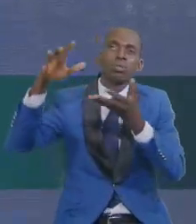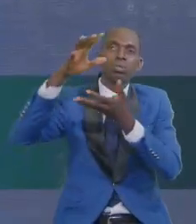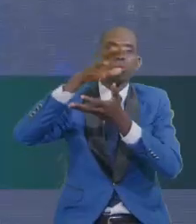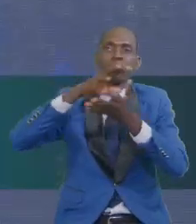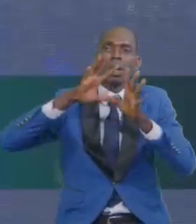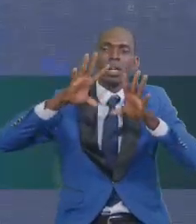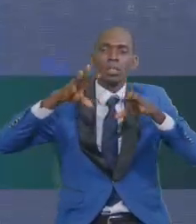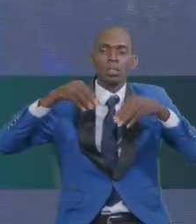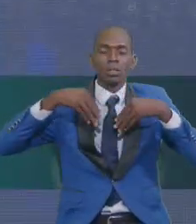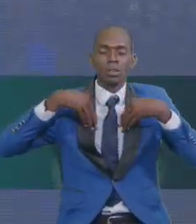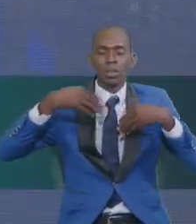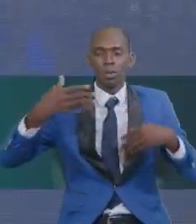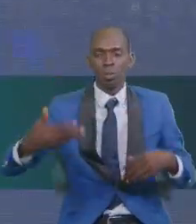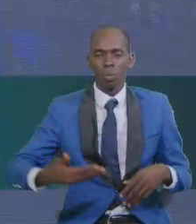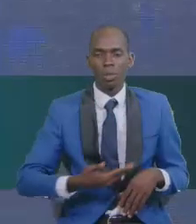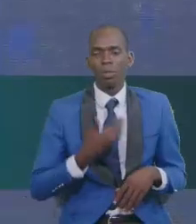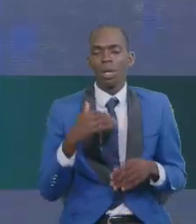their sight.